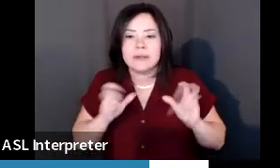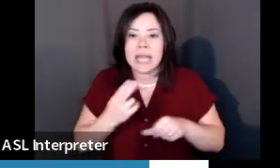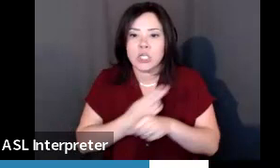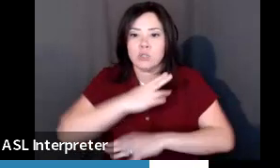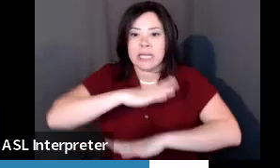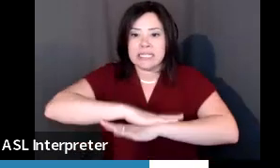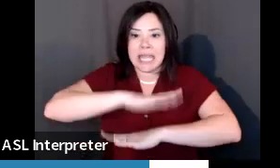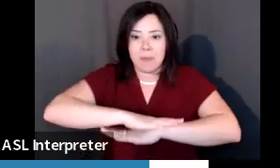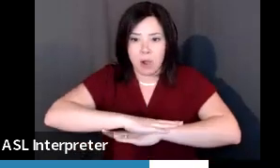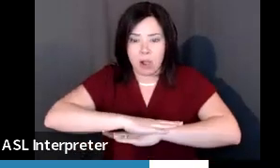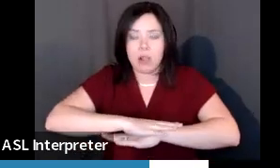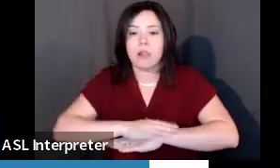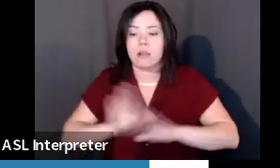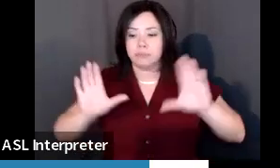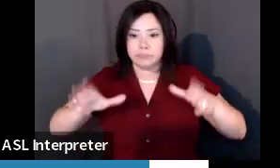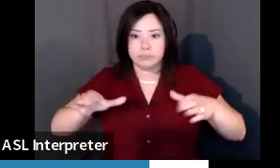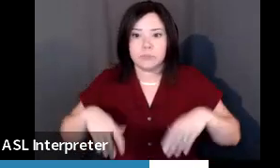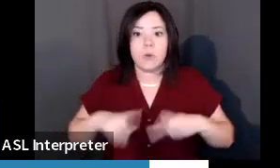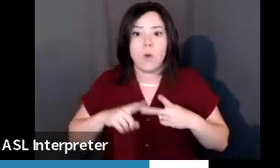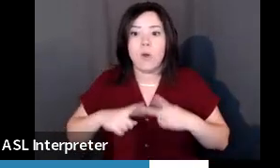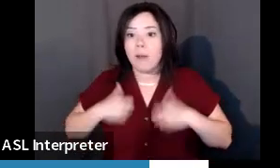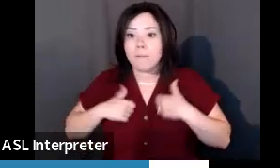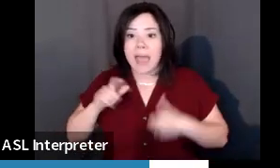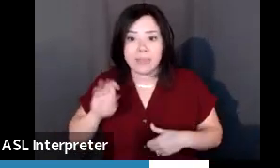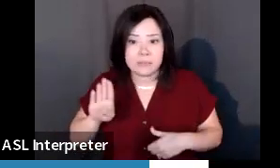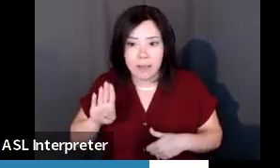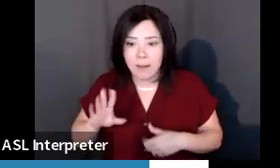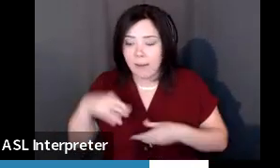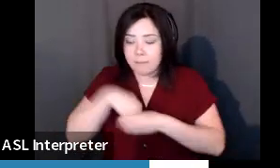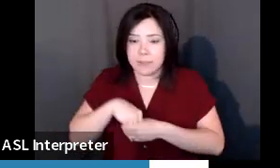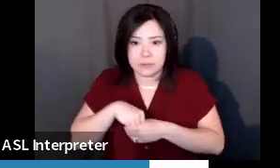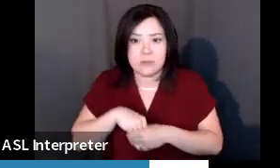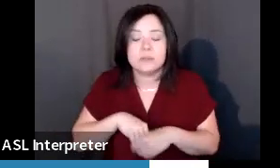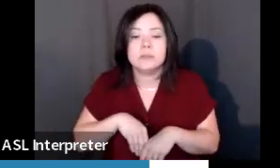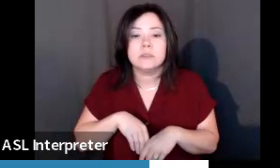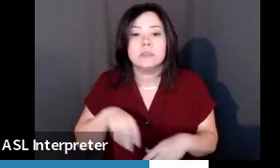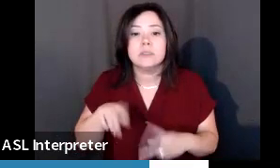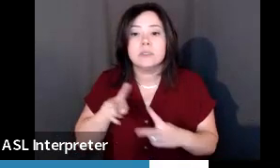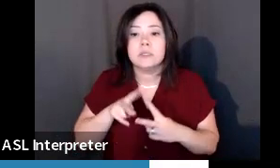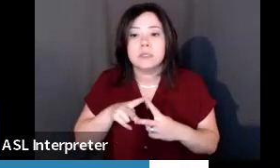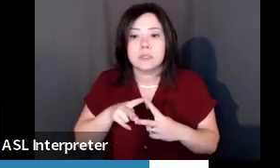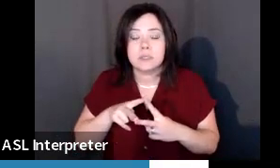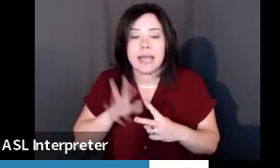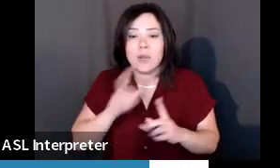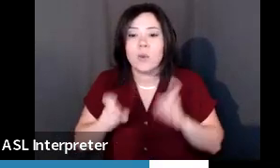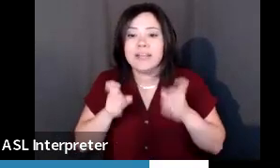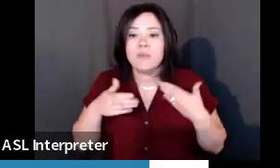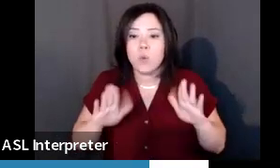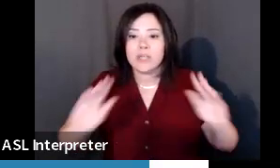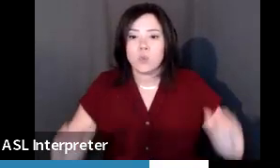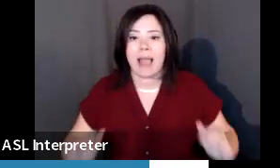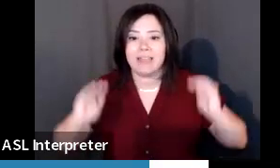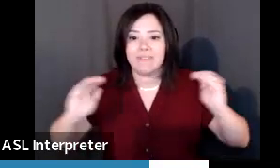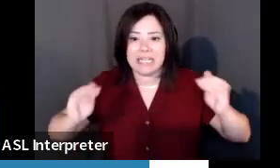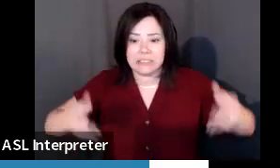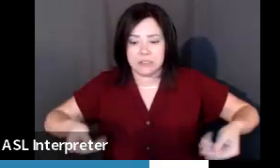tabletop or in a bathtub. And for either option, it gives you ways to elevate it so you're not having to